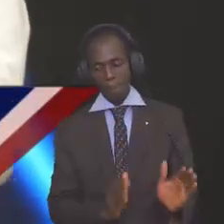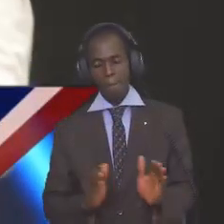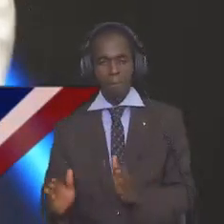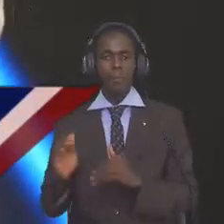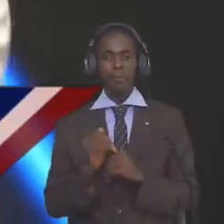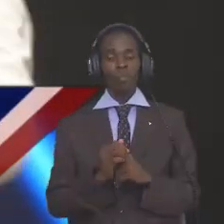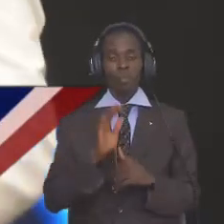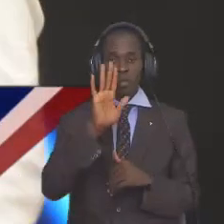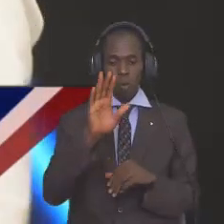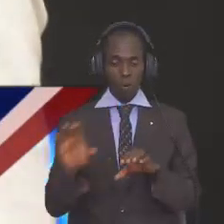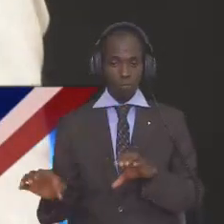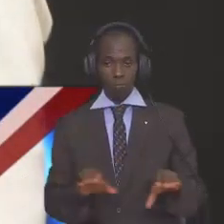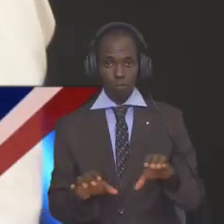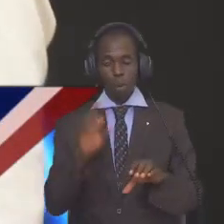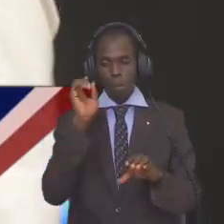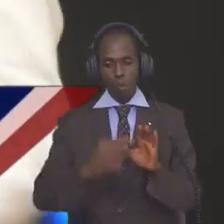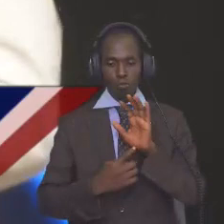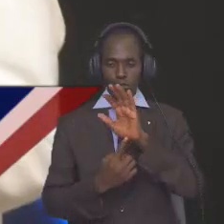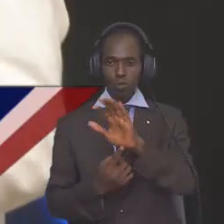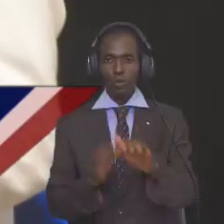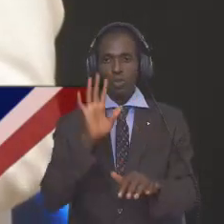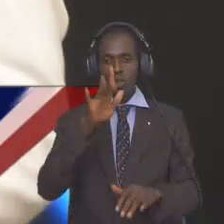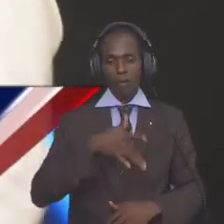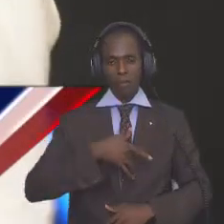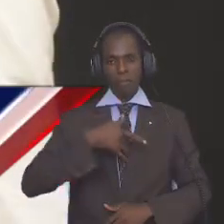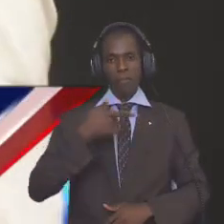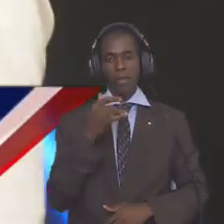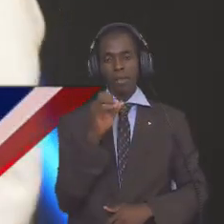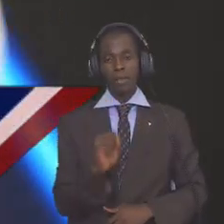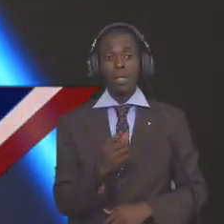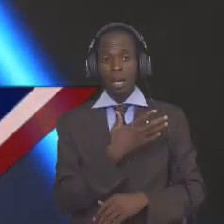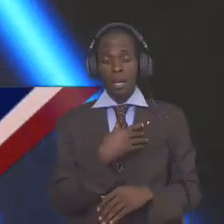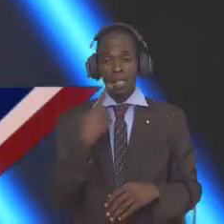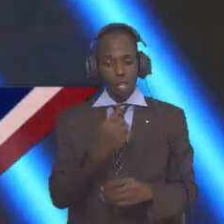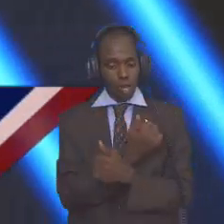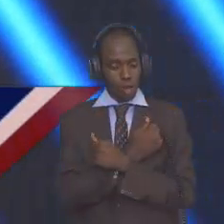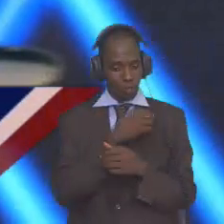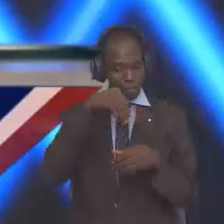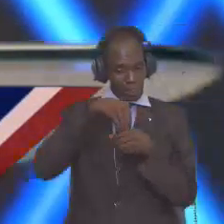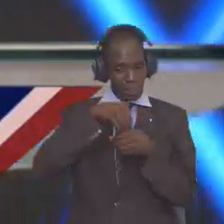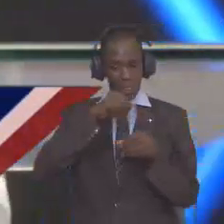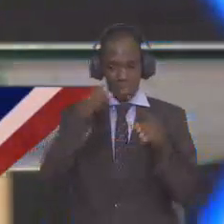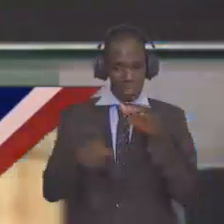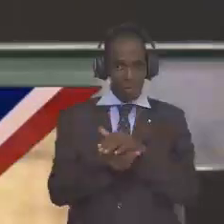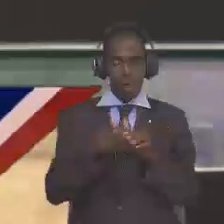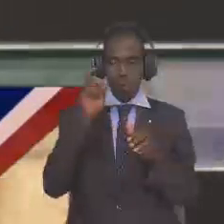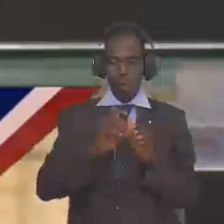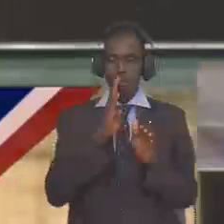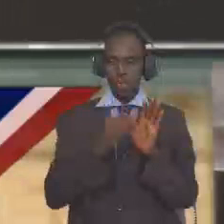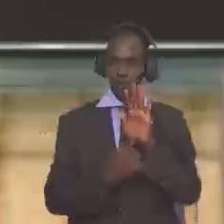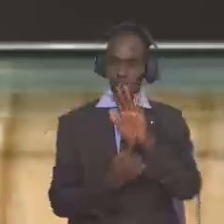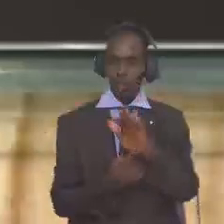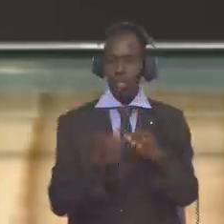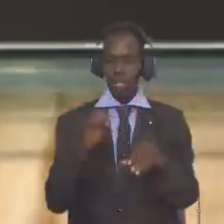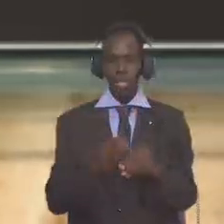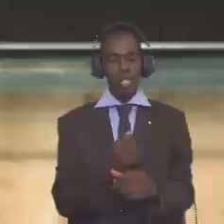must express your affection. And the love that is hidden within you must be expressed in love. And it